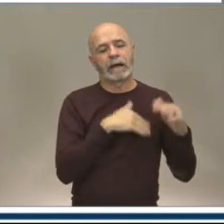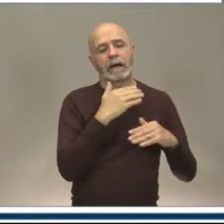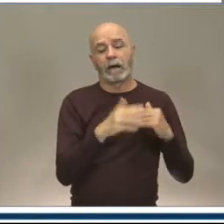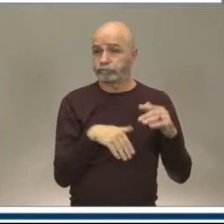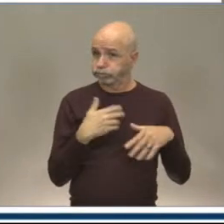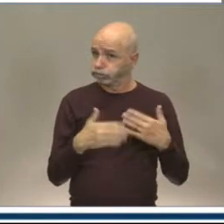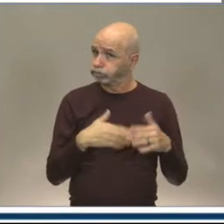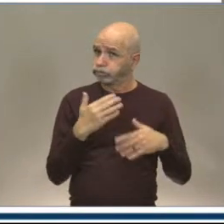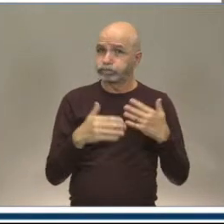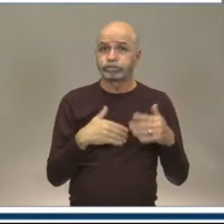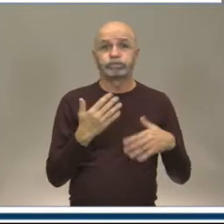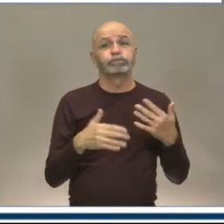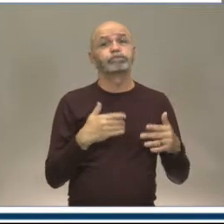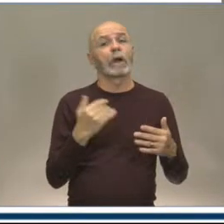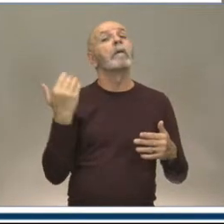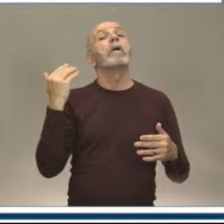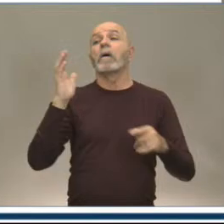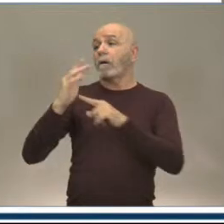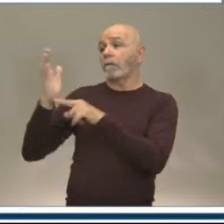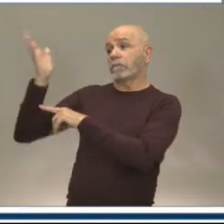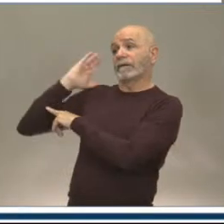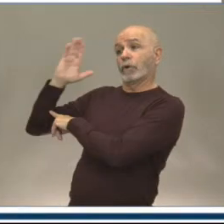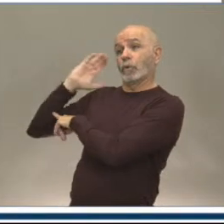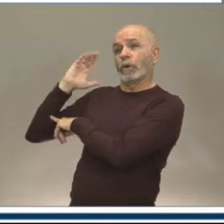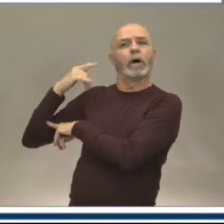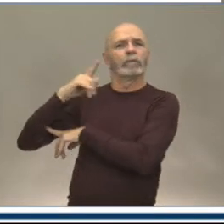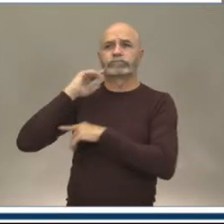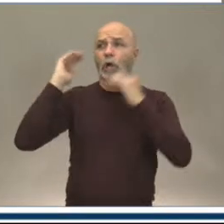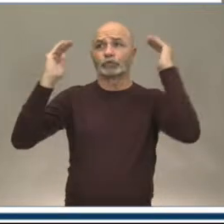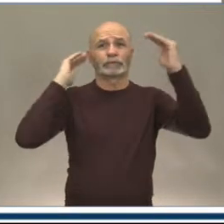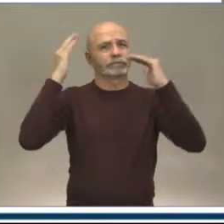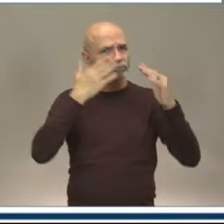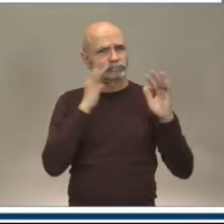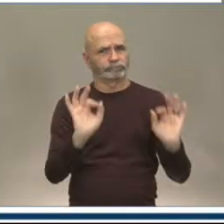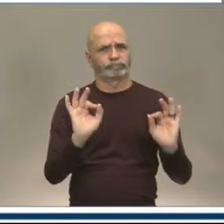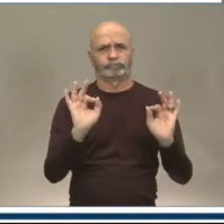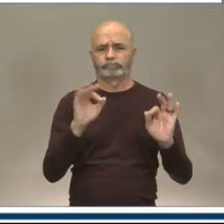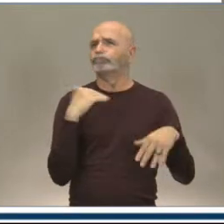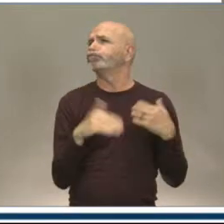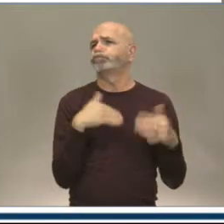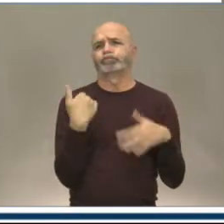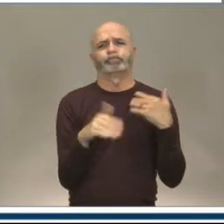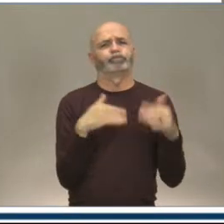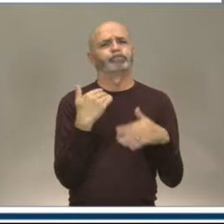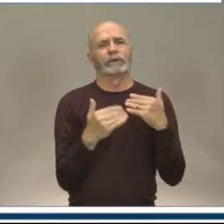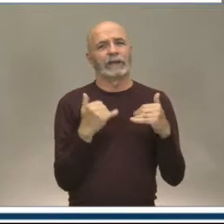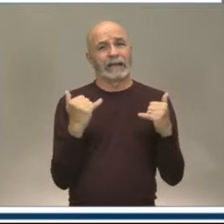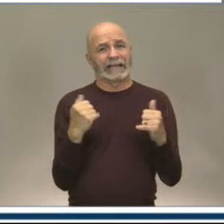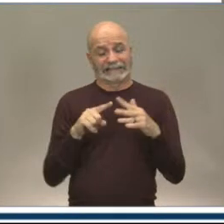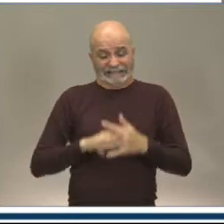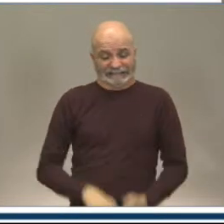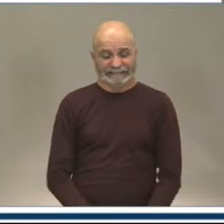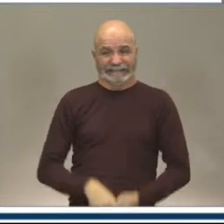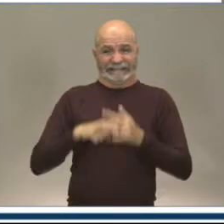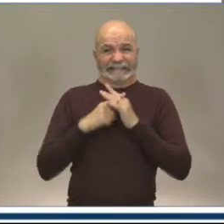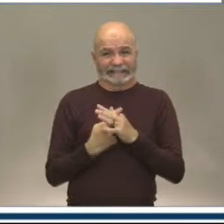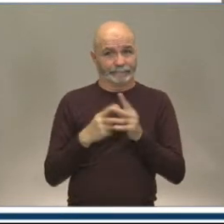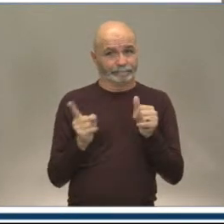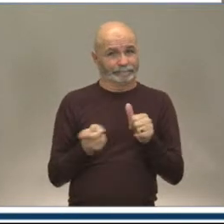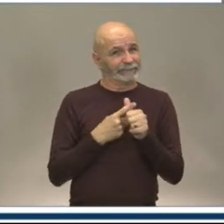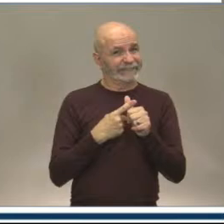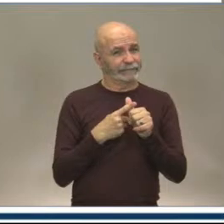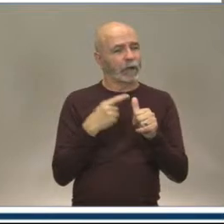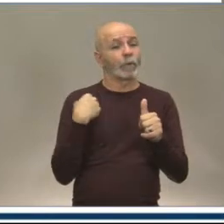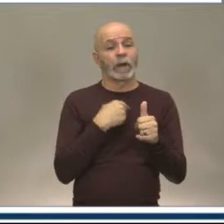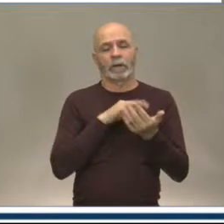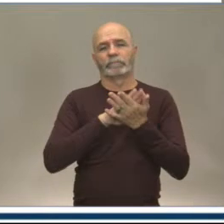value. For Nova Scotia. It's not how quickly we start, it's how quickly, once we start, how efficiently and effectively